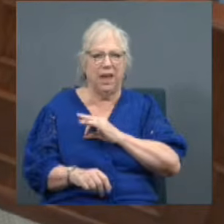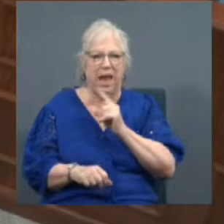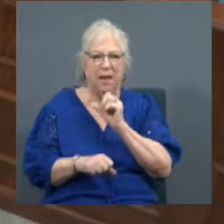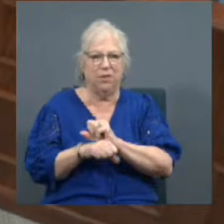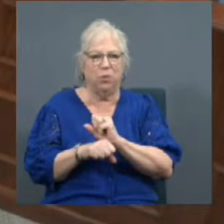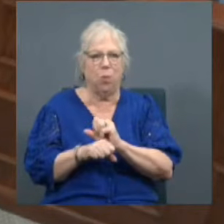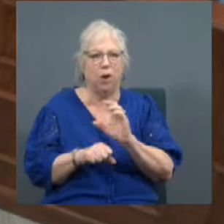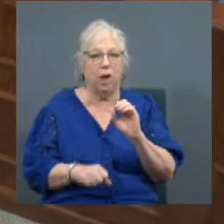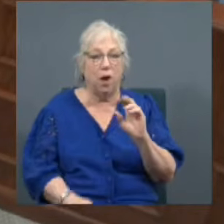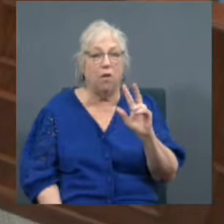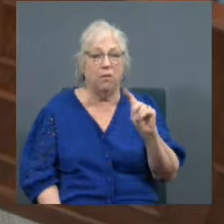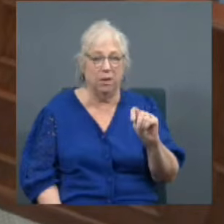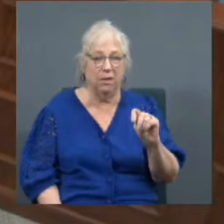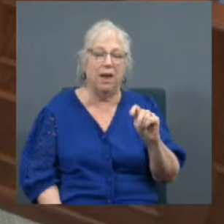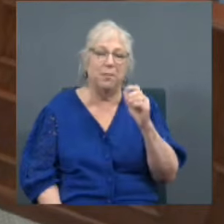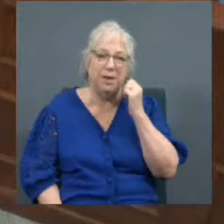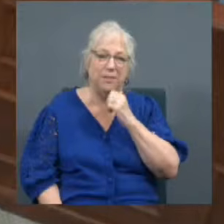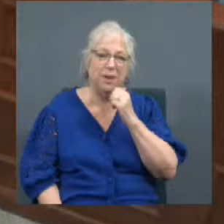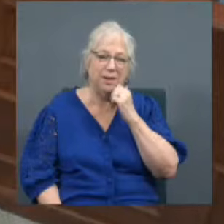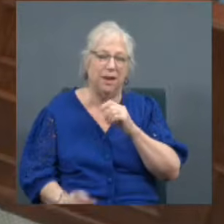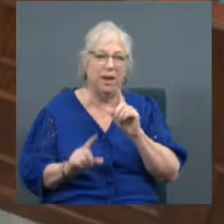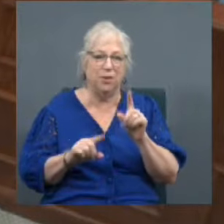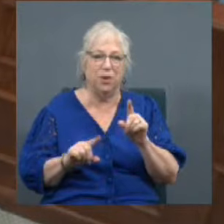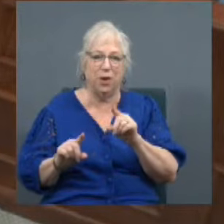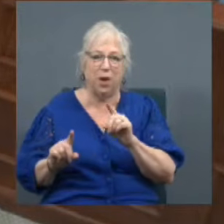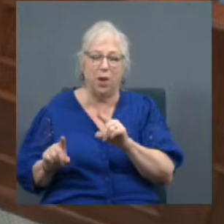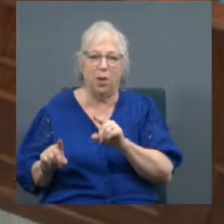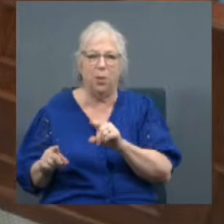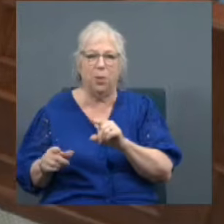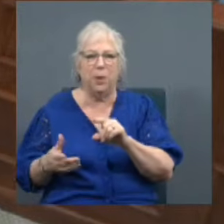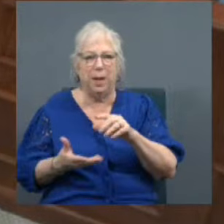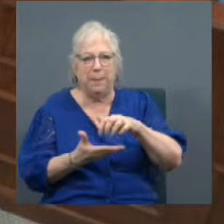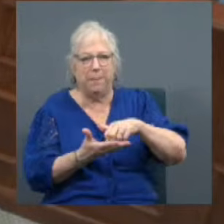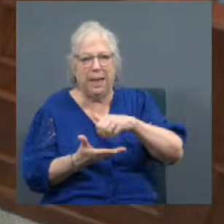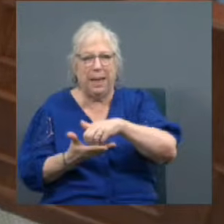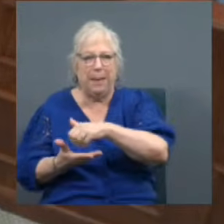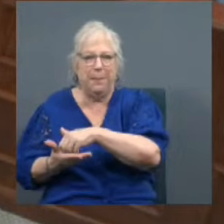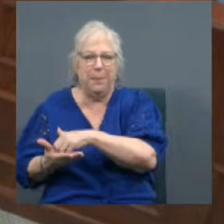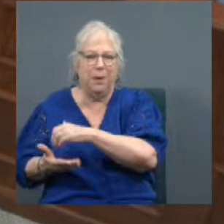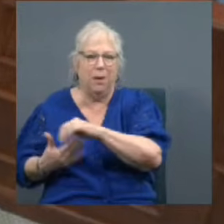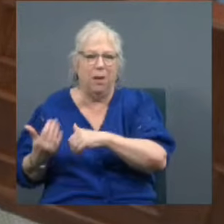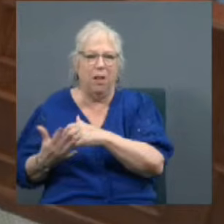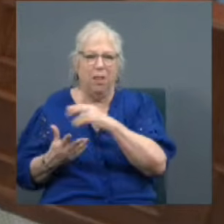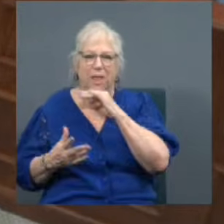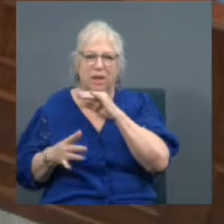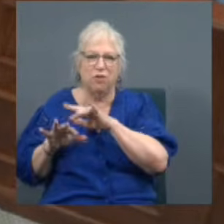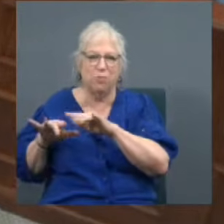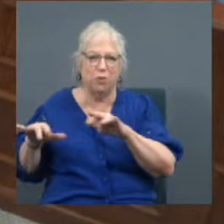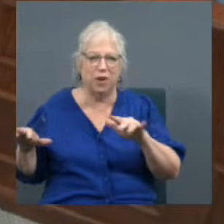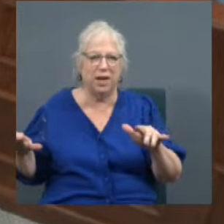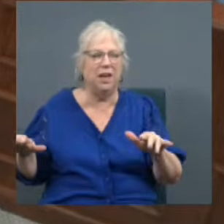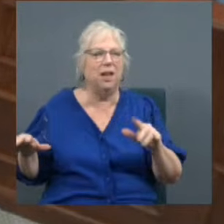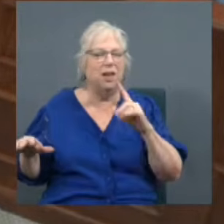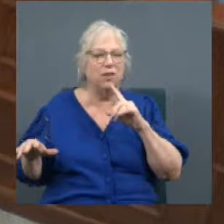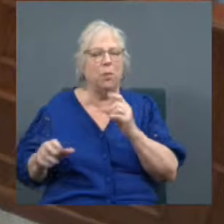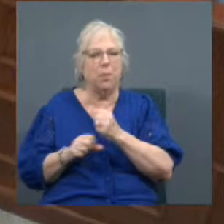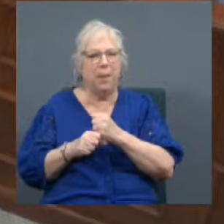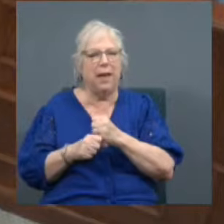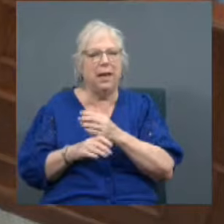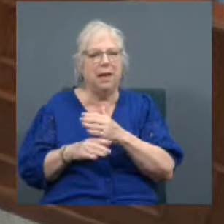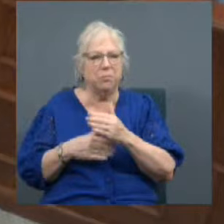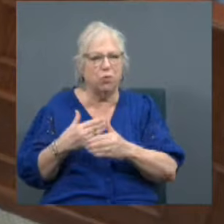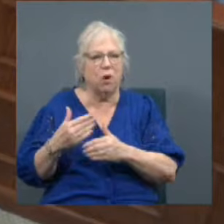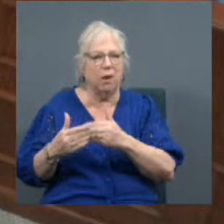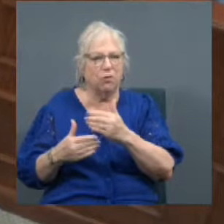daily basis to go out and pick the debris. So we're making progress slowly but